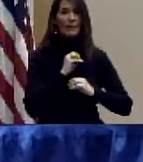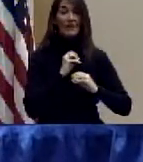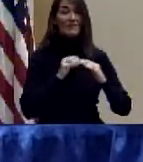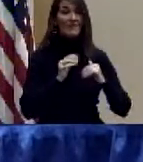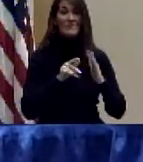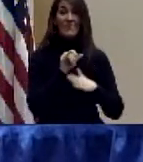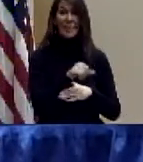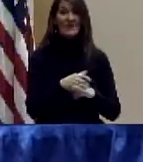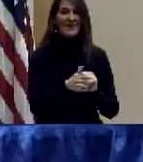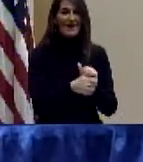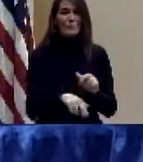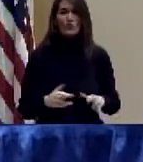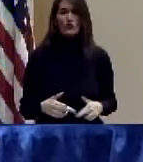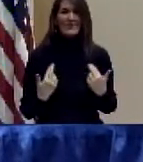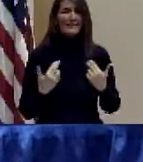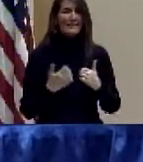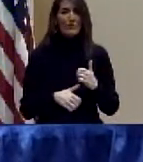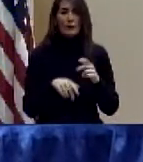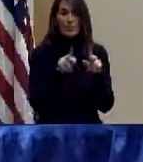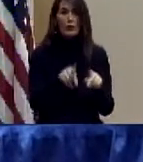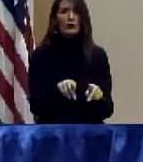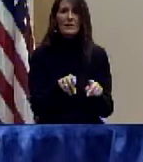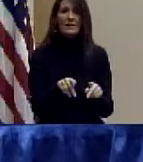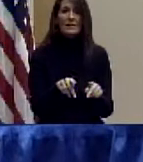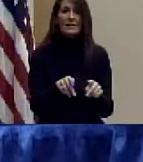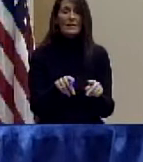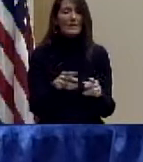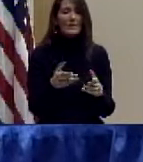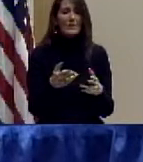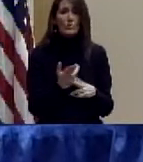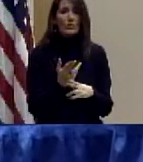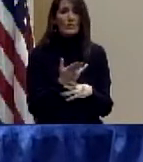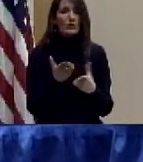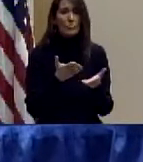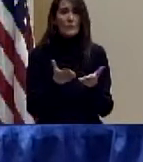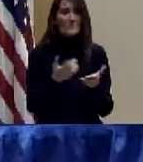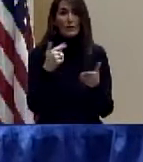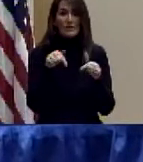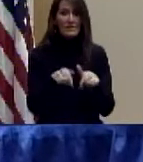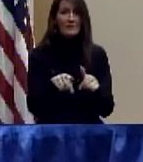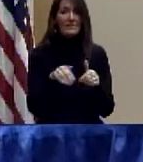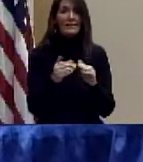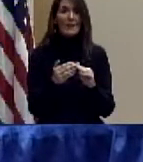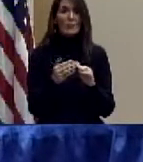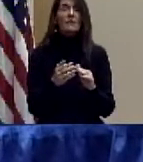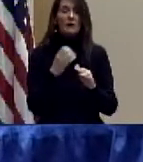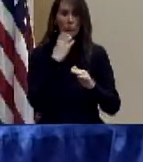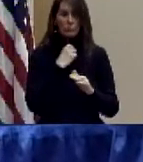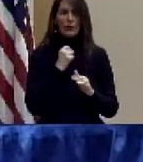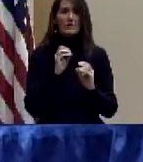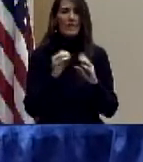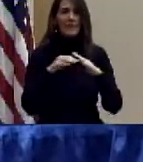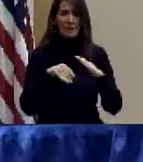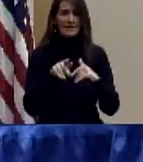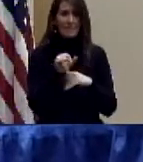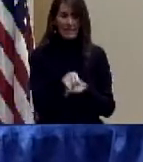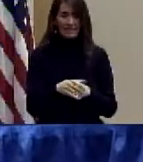of our residents, every person that makes use of services and facilities in this town deserves nothing less.